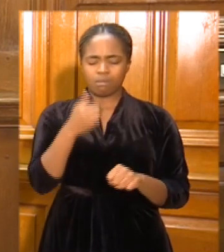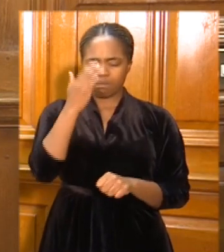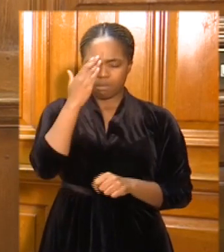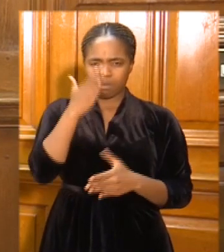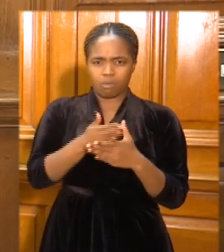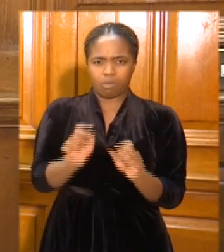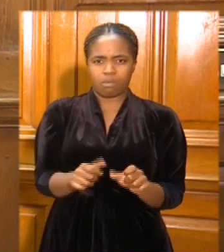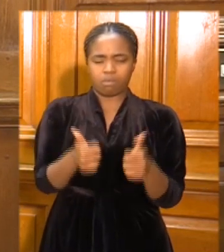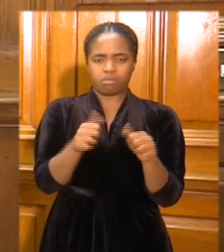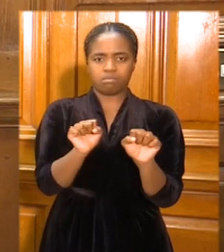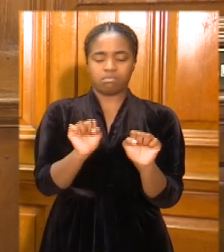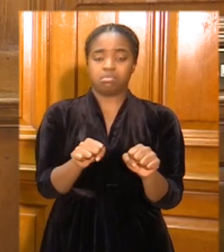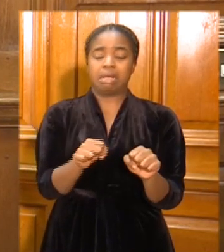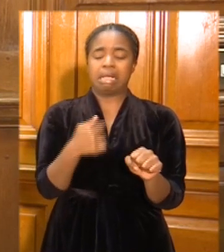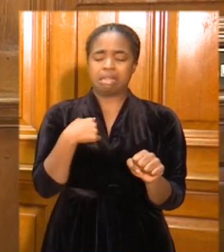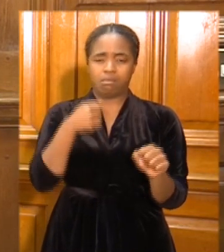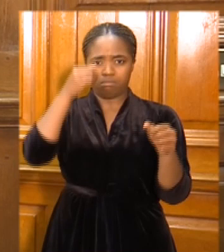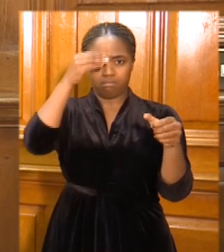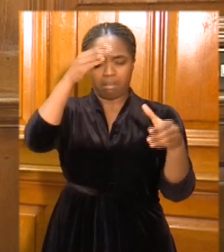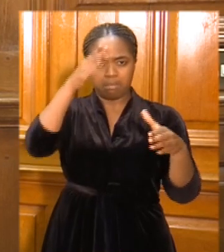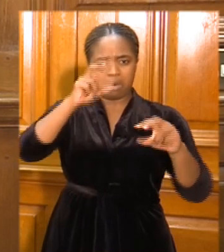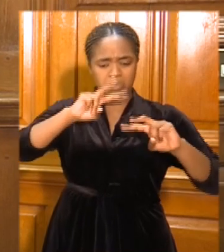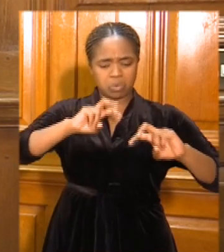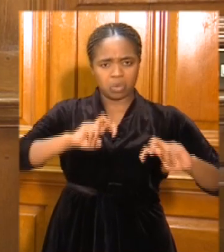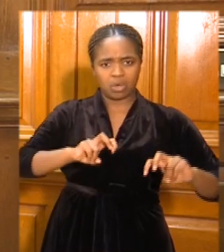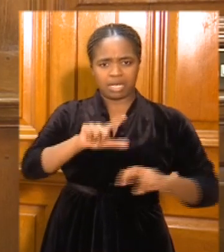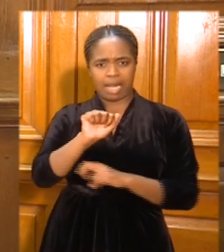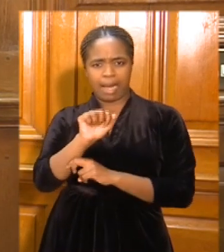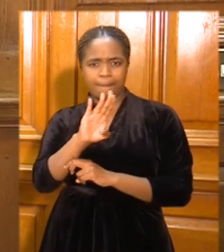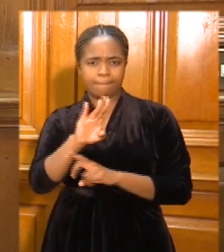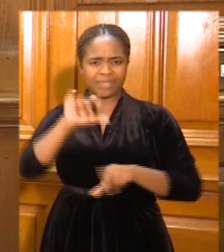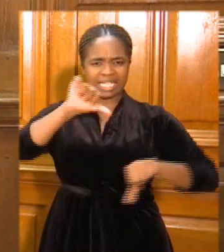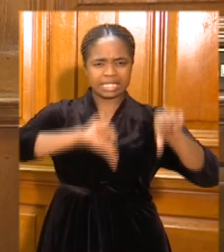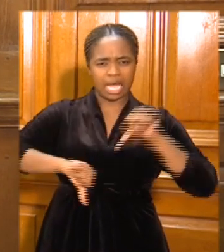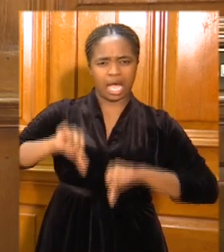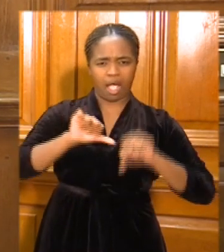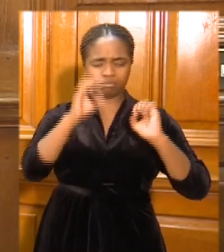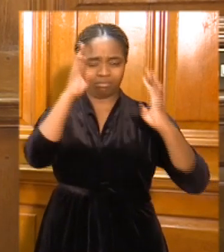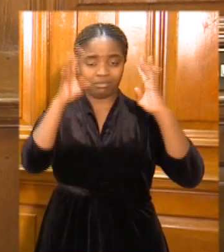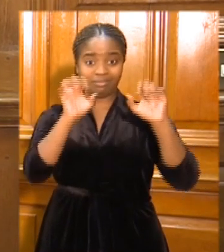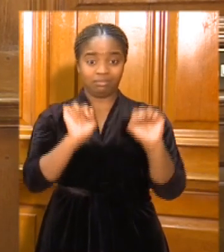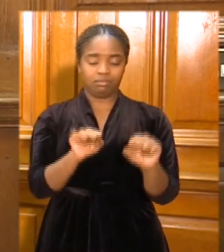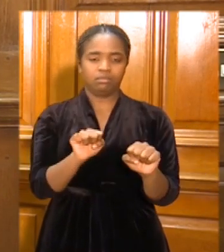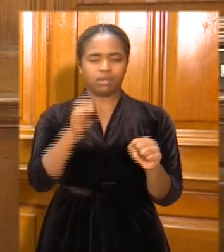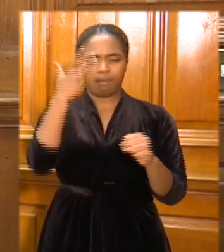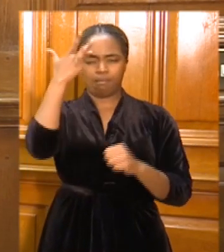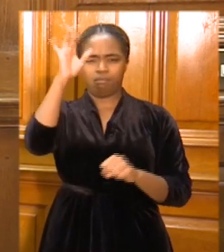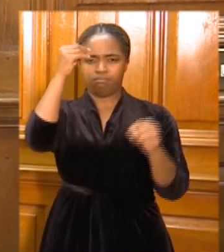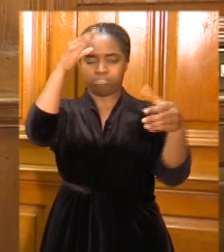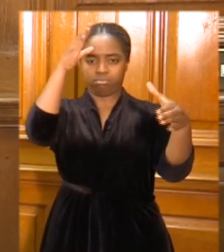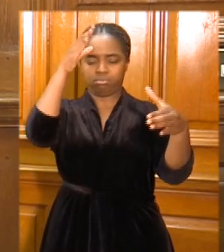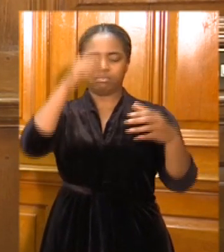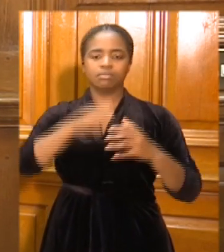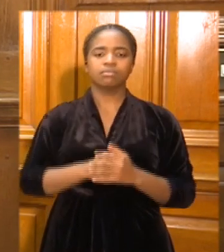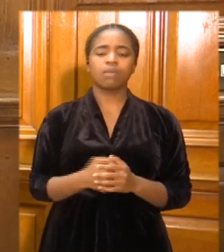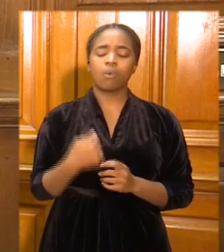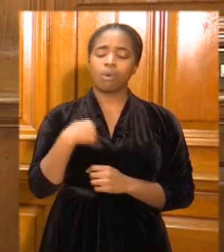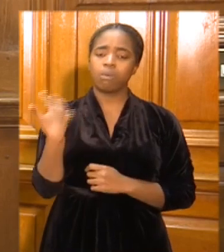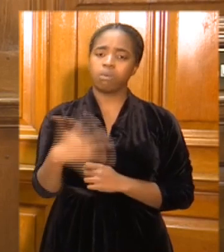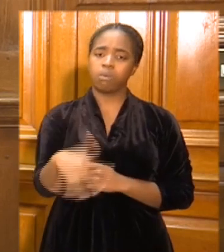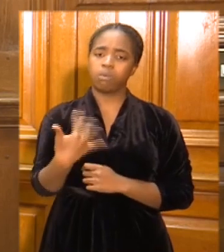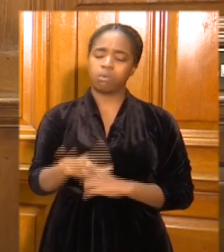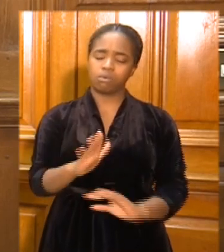and epidemiologists, as well as public health experts. We are extremely grateful for the